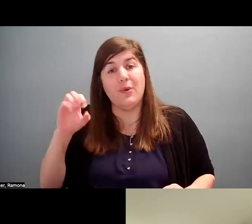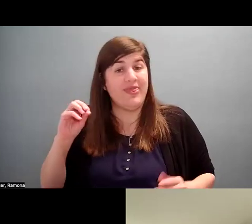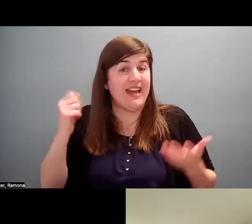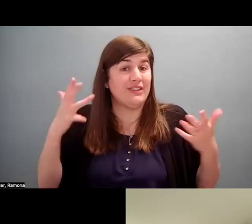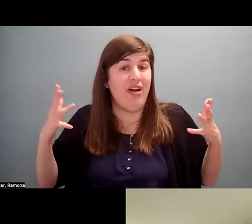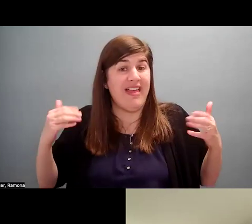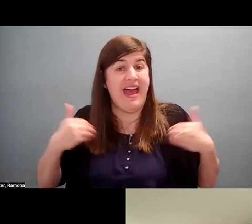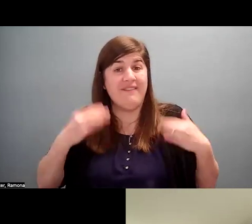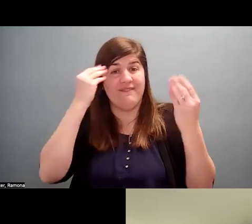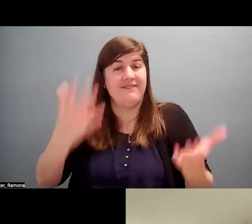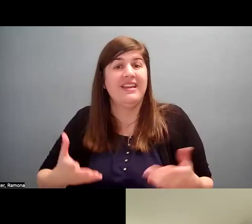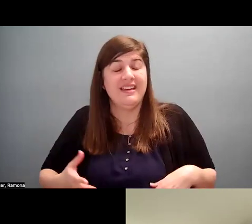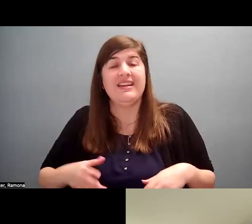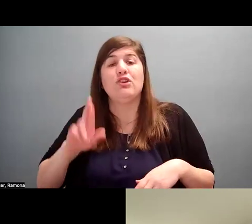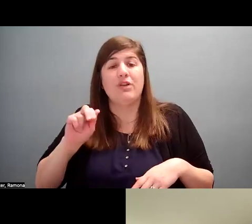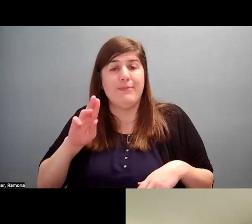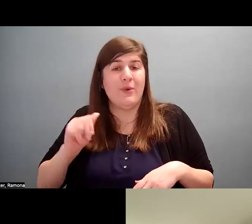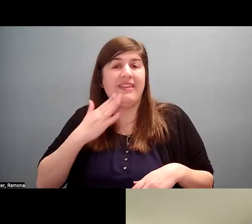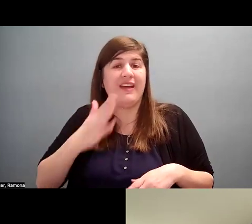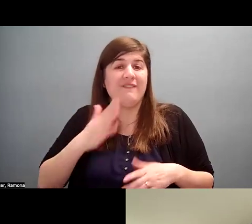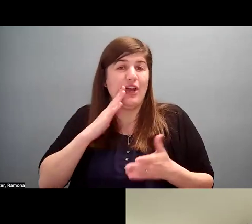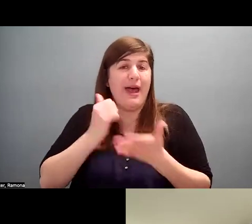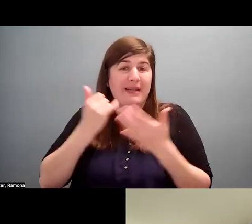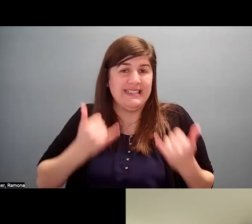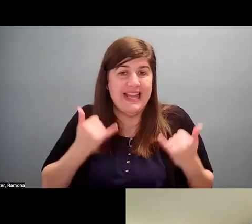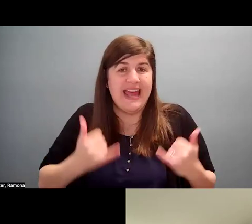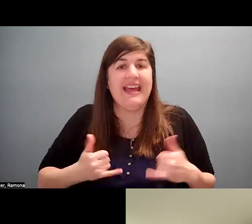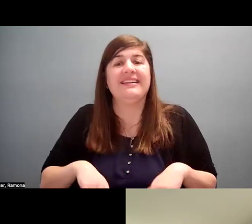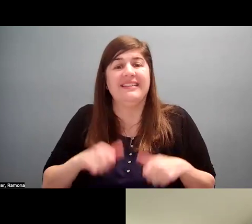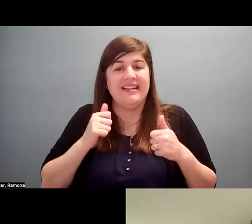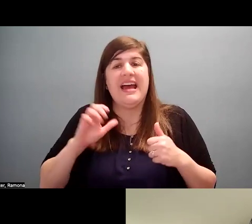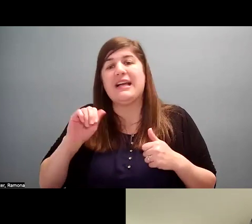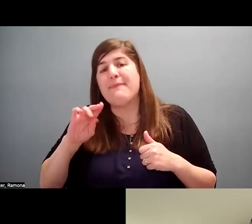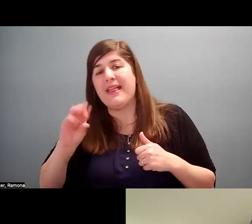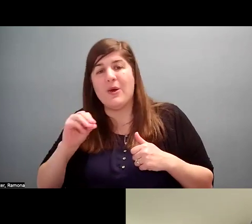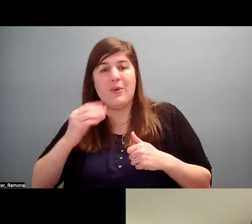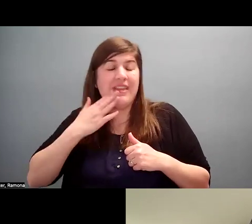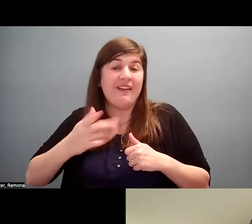got for you. Ramona, thank you for your help today. Camilo, thank you for joining us